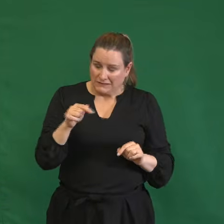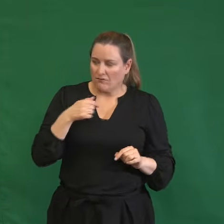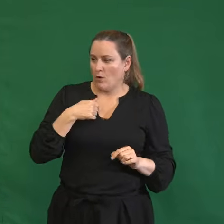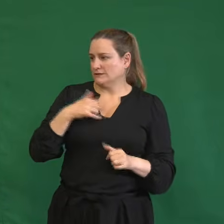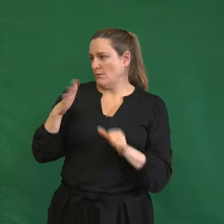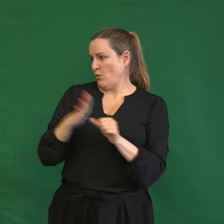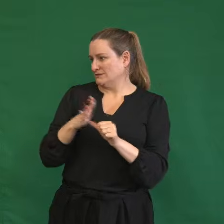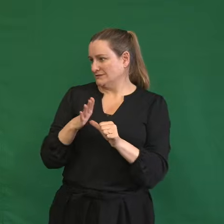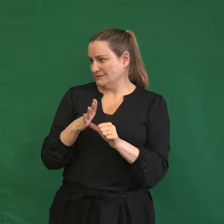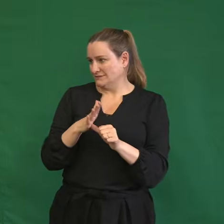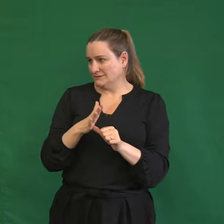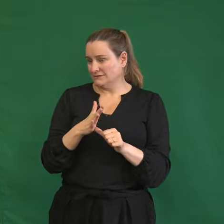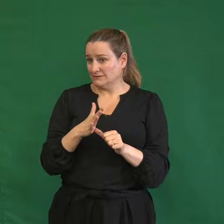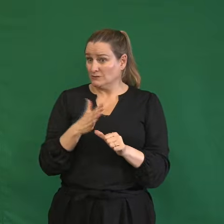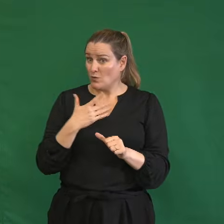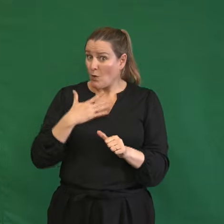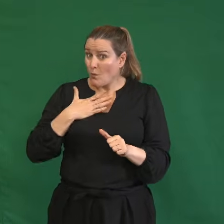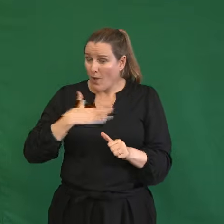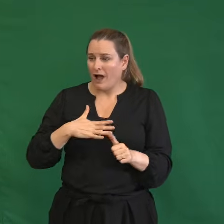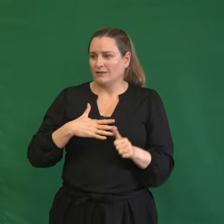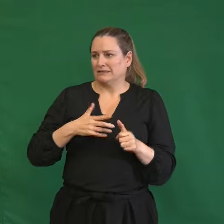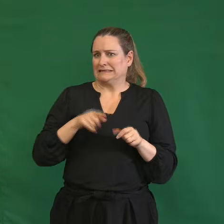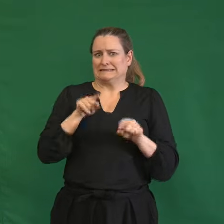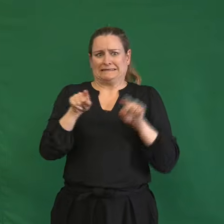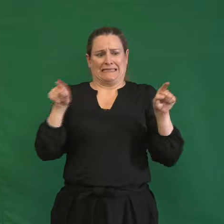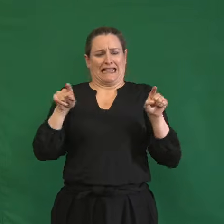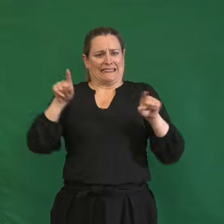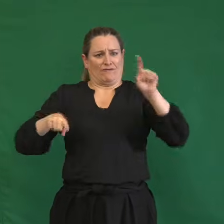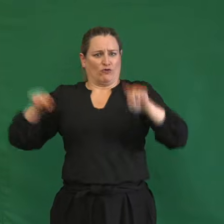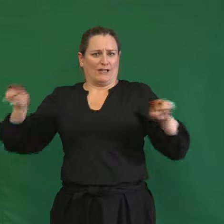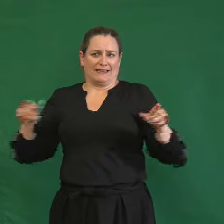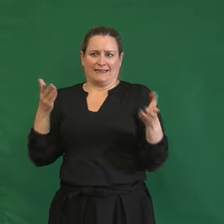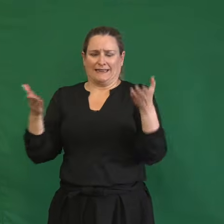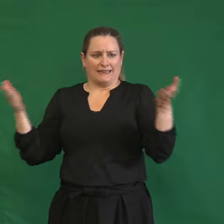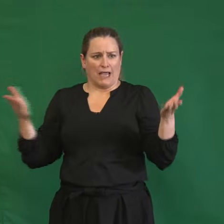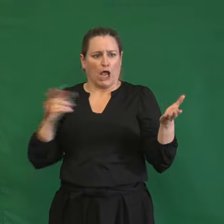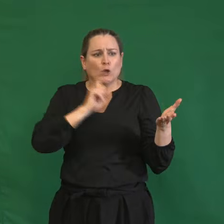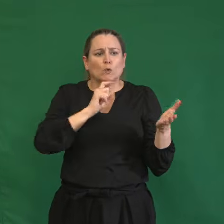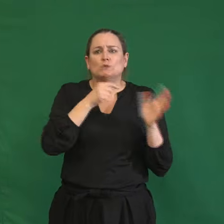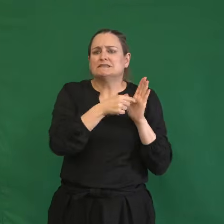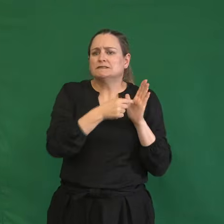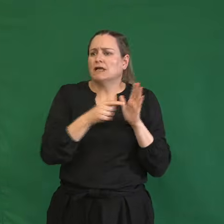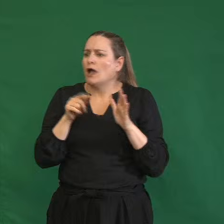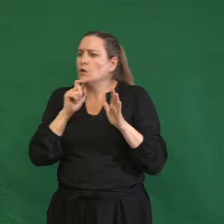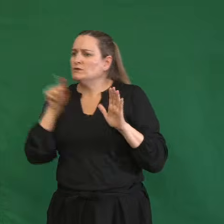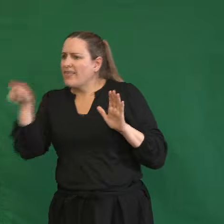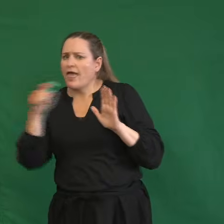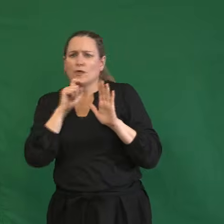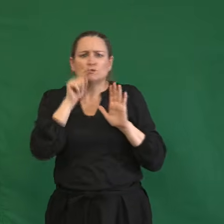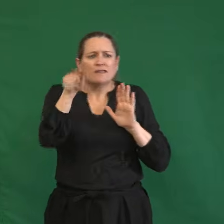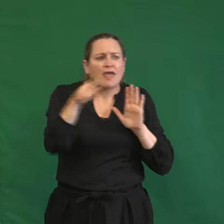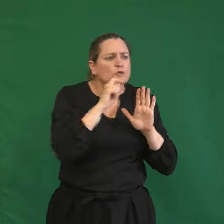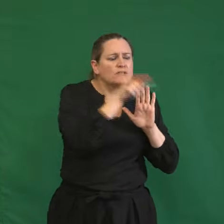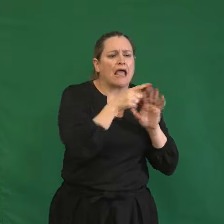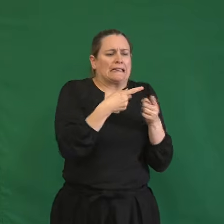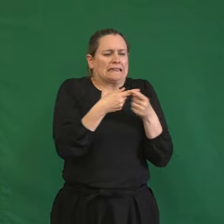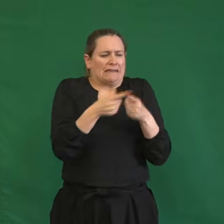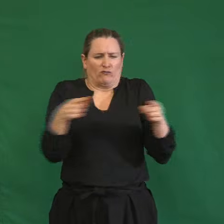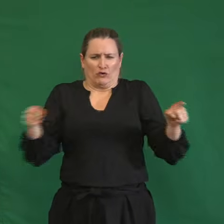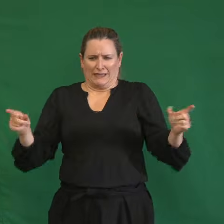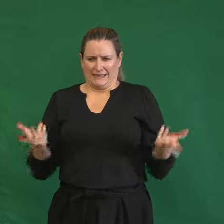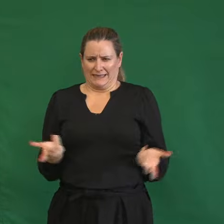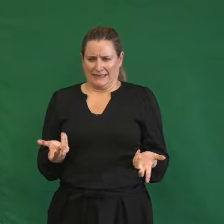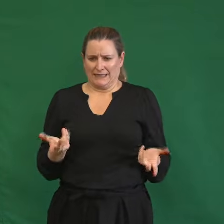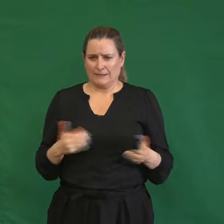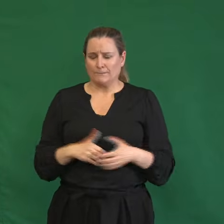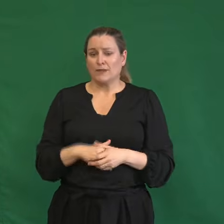things applicable for the different use cases. We also included aspects in this vocabulary area where you can request